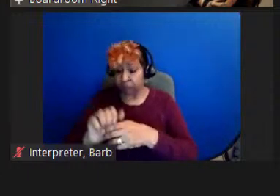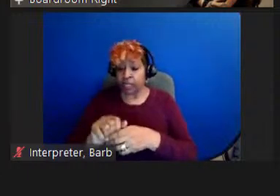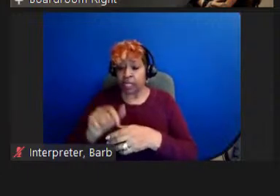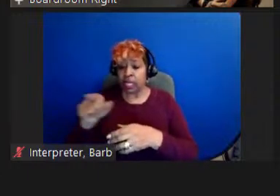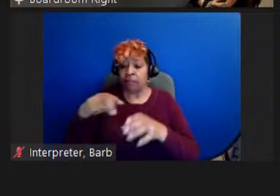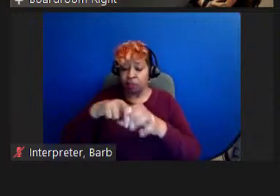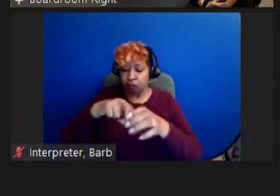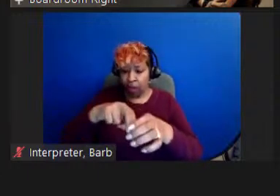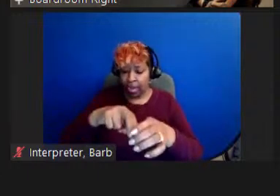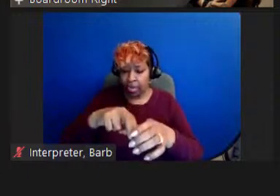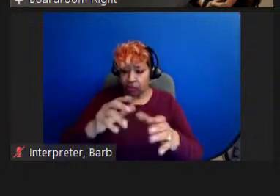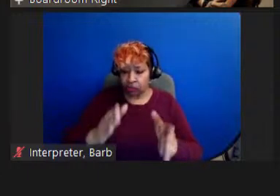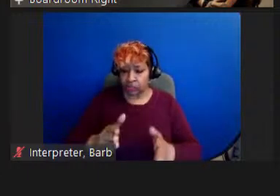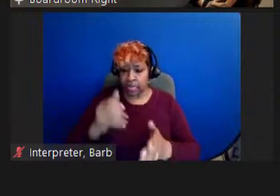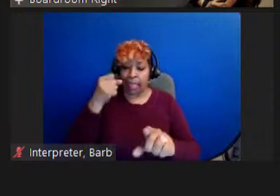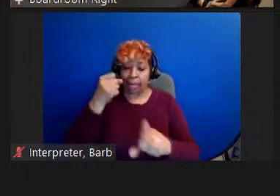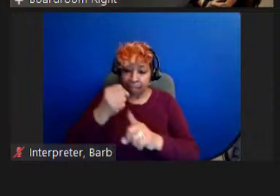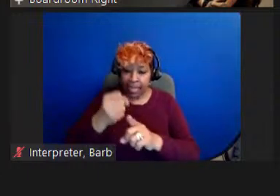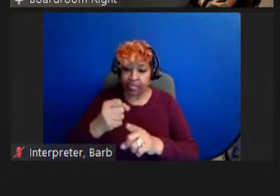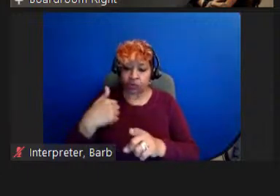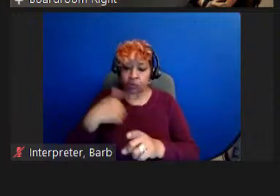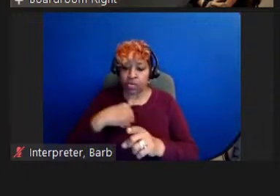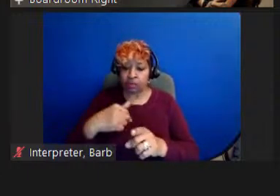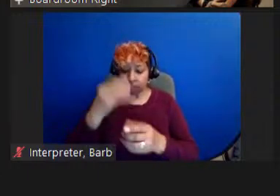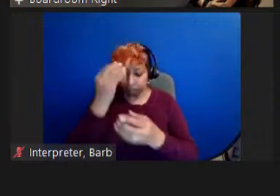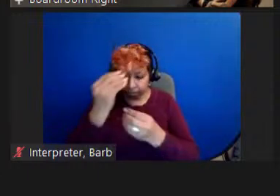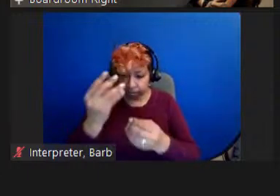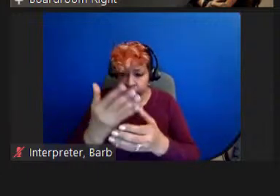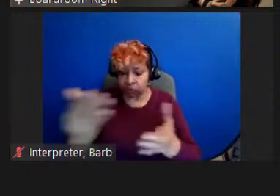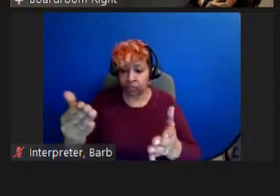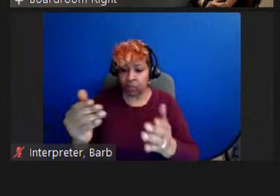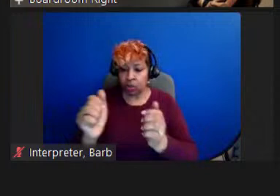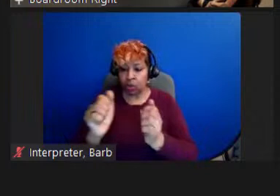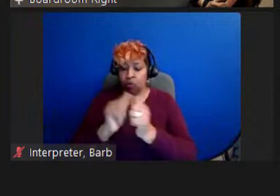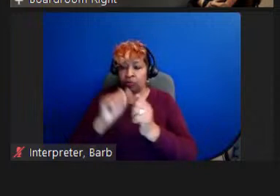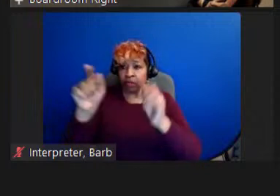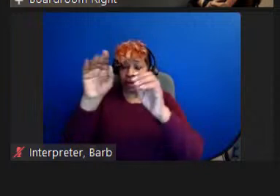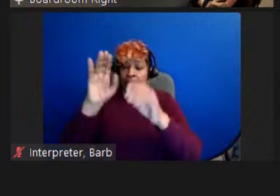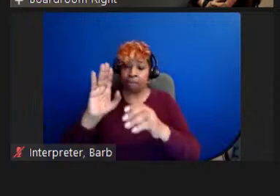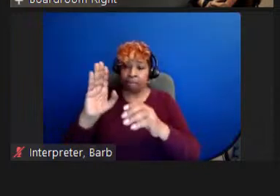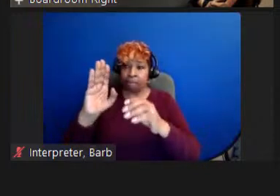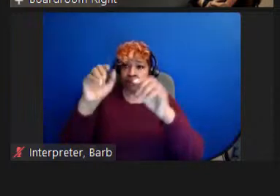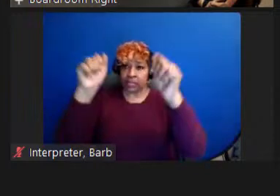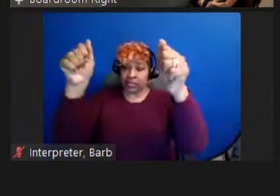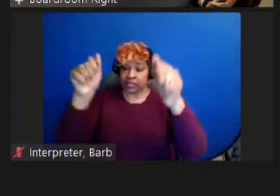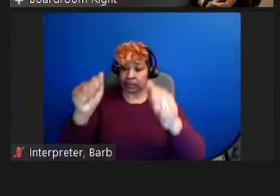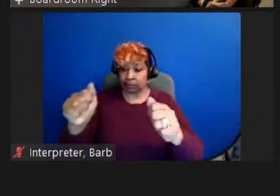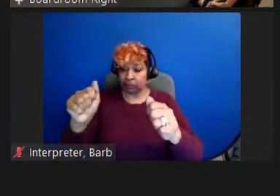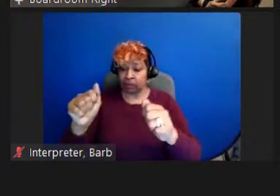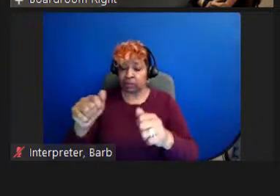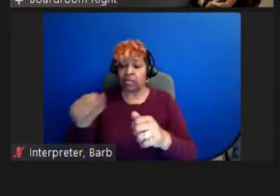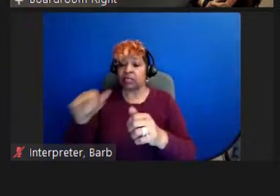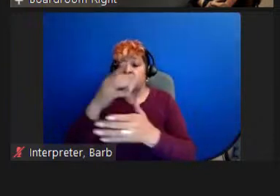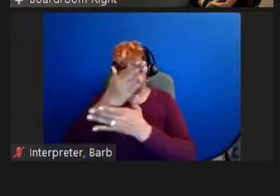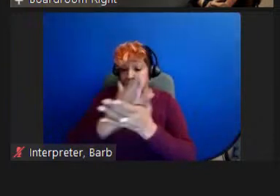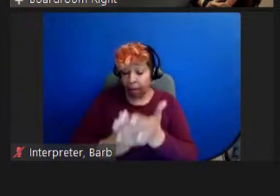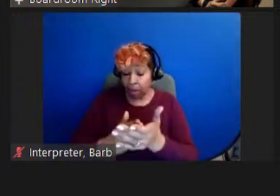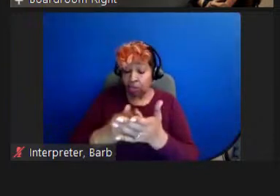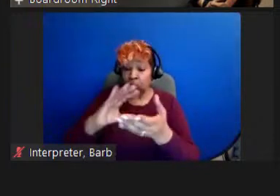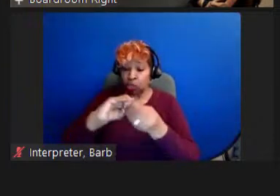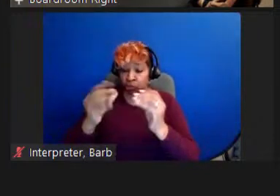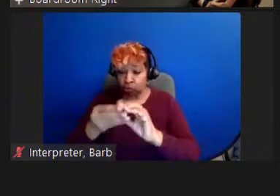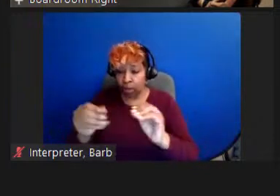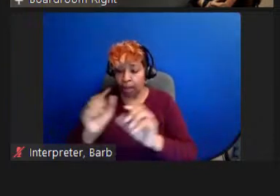ridership impacts that we've been sharing all along with our dashboards and our reports are a part of the story. However, the